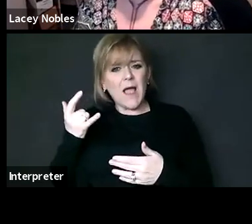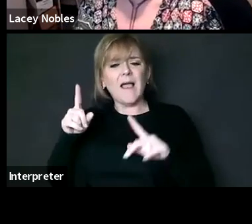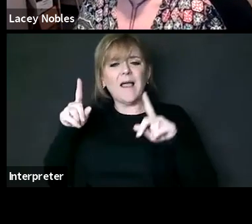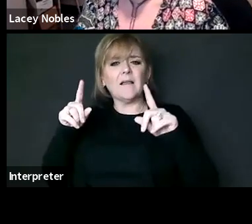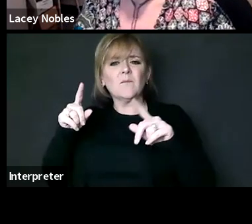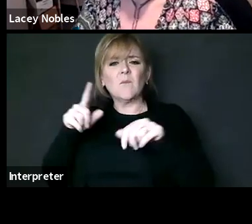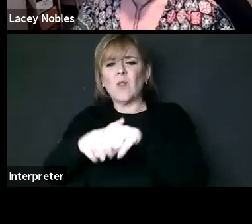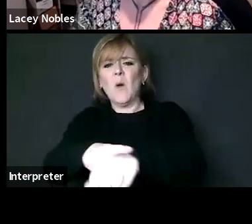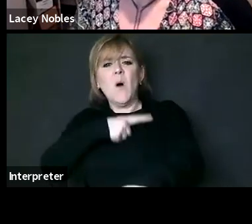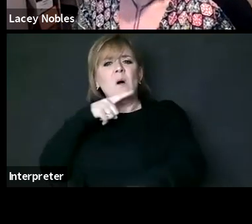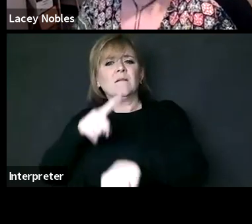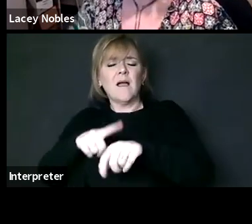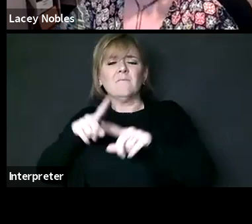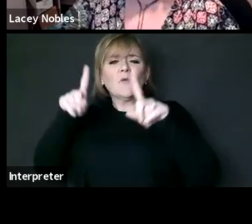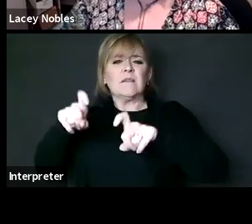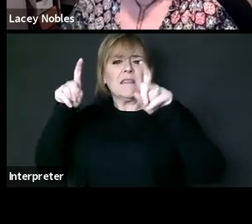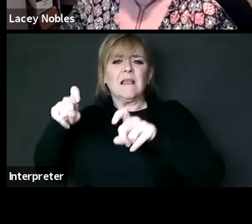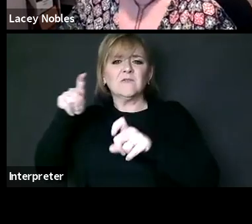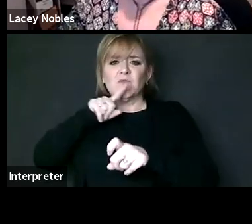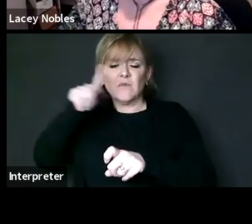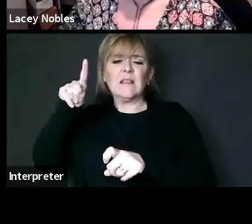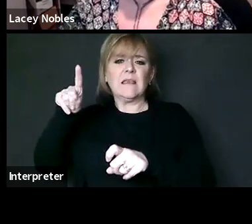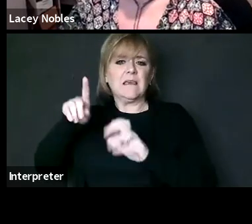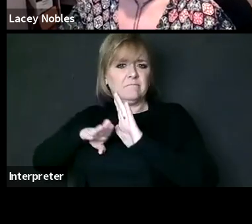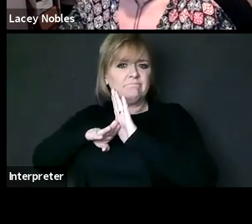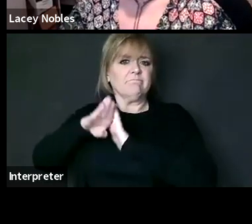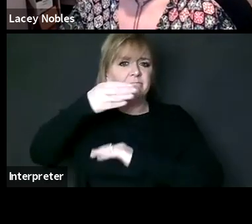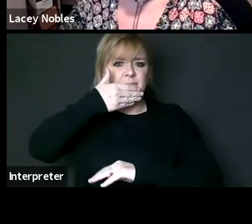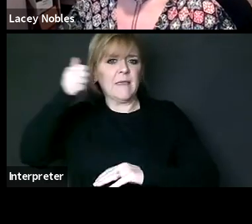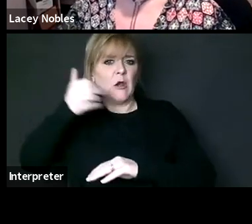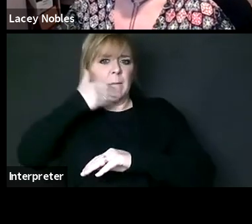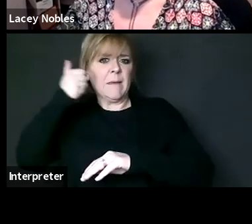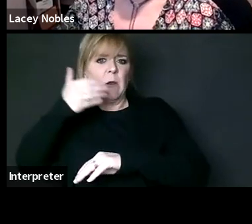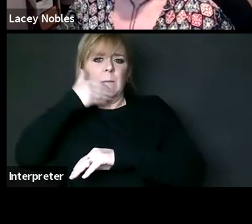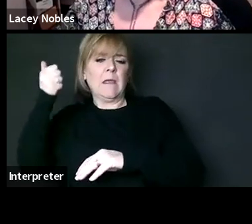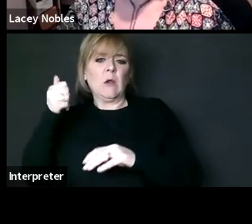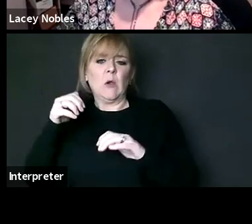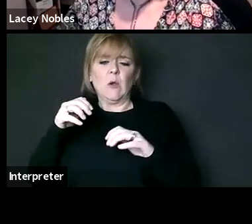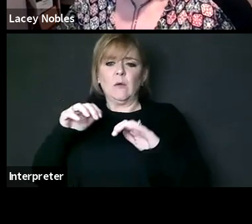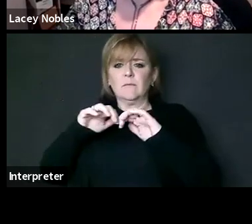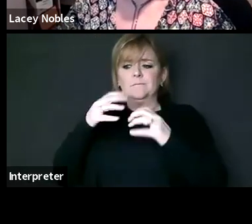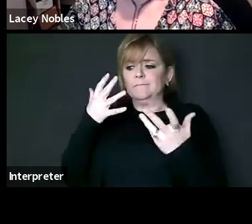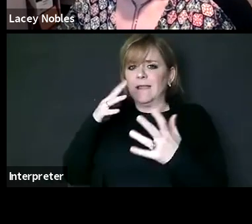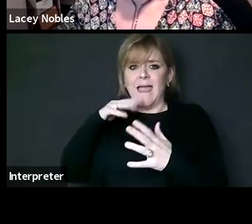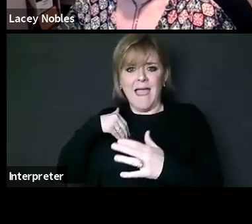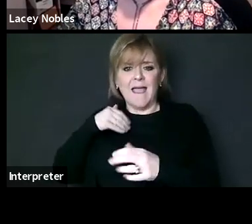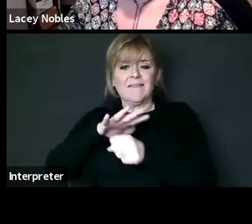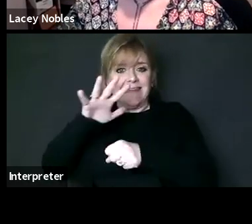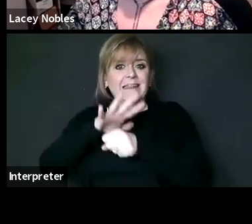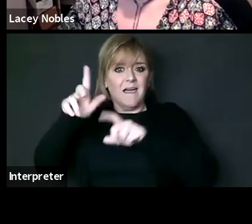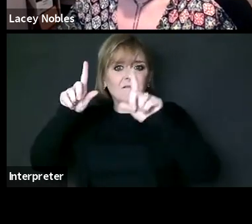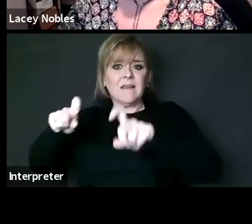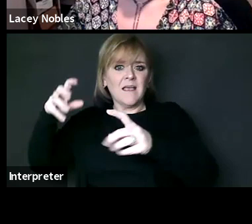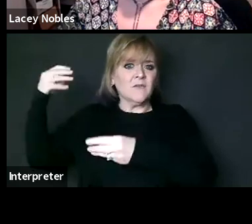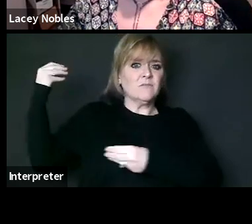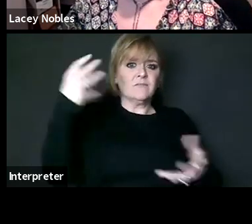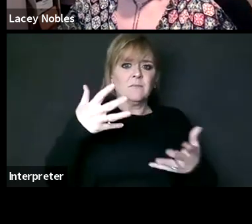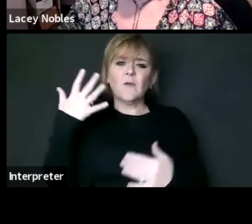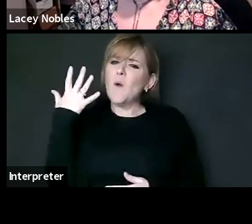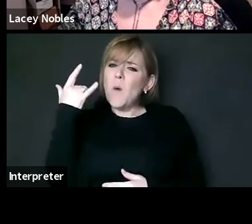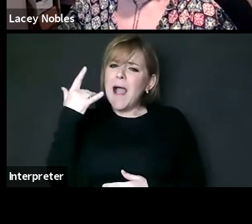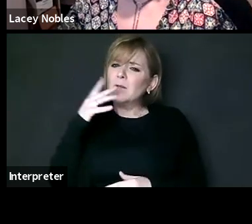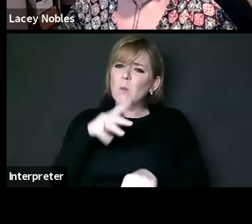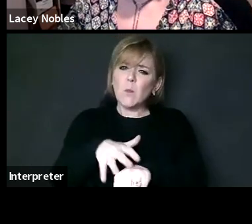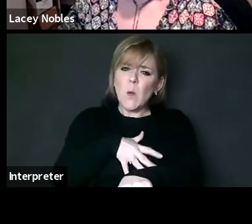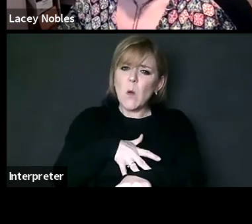just been slowly building to mass testing? Right. Well, even